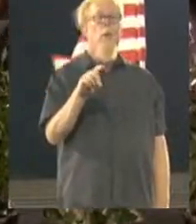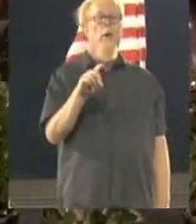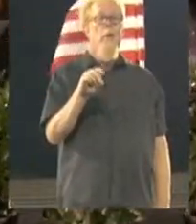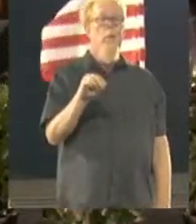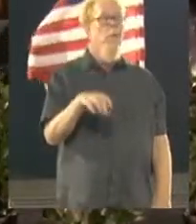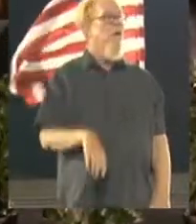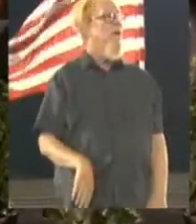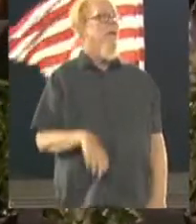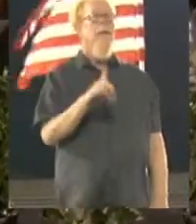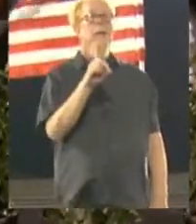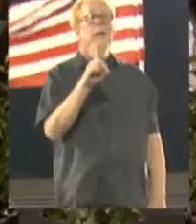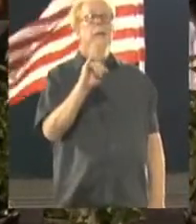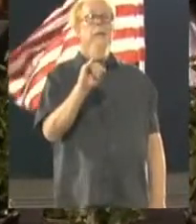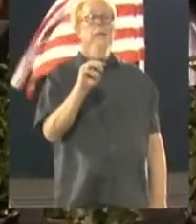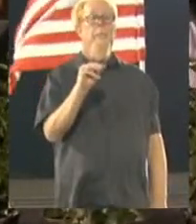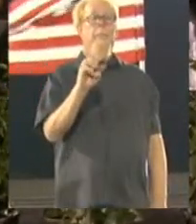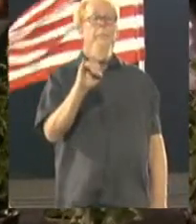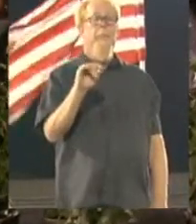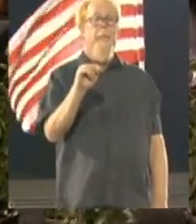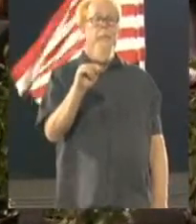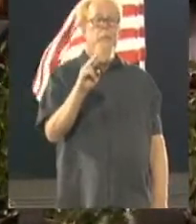Dimitri Podraza.